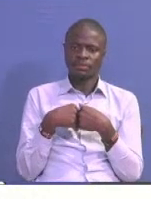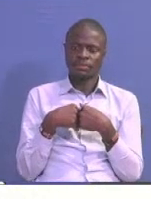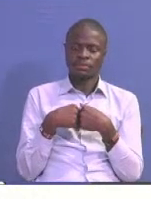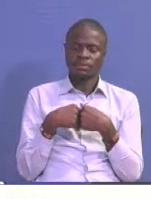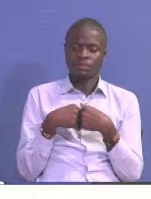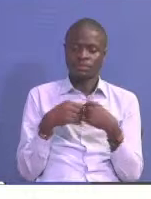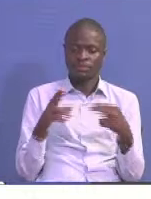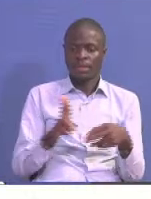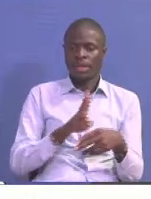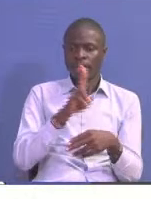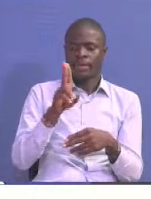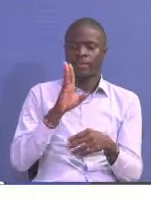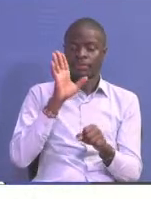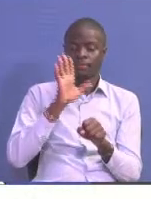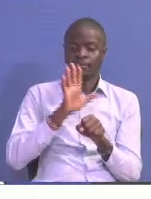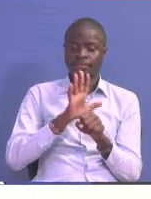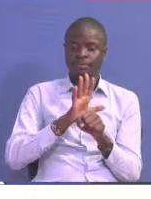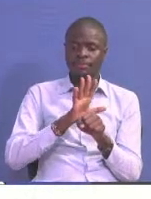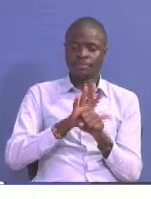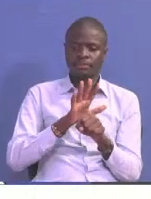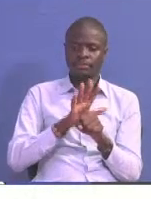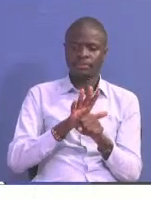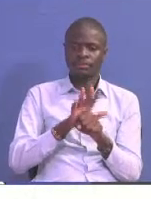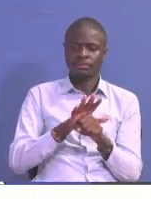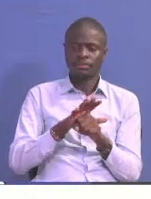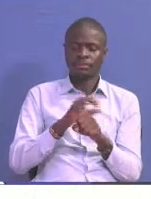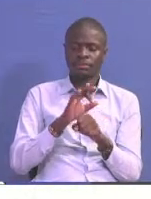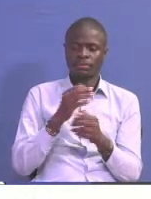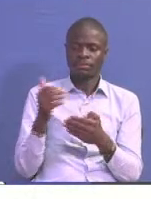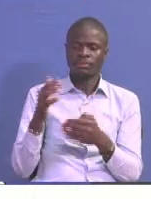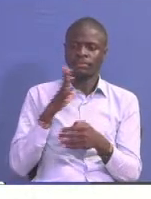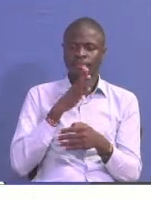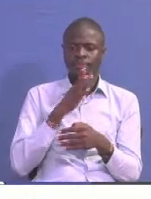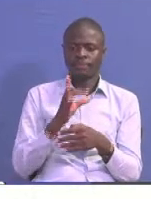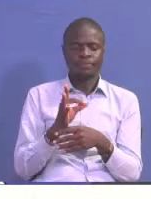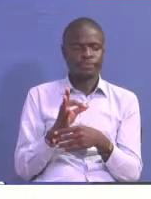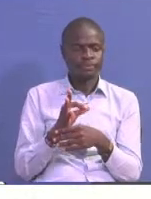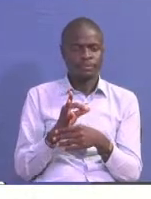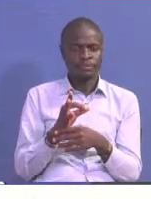been using a lot of things like